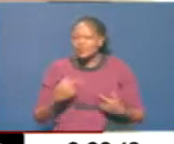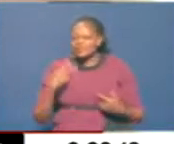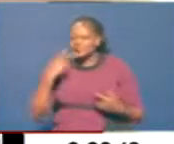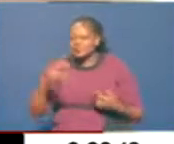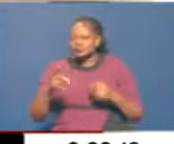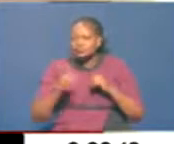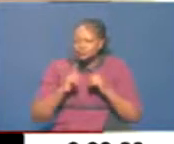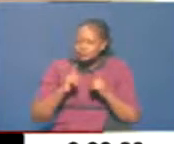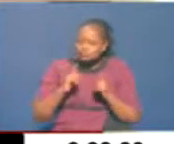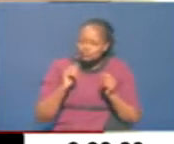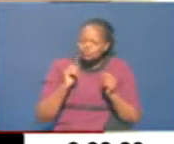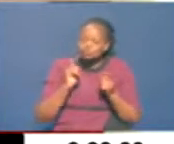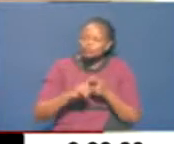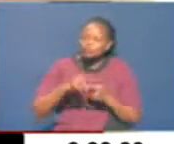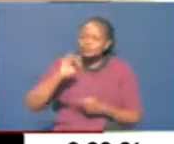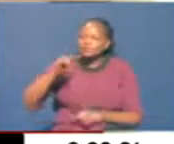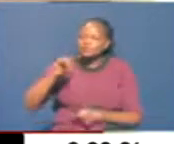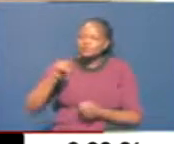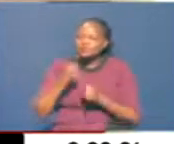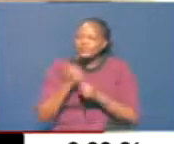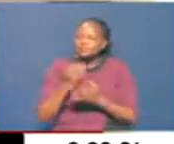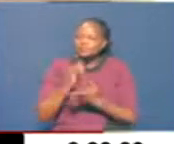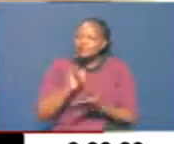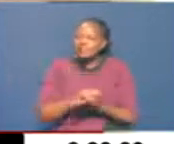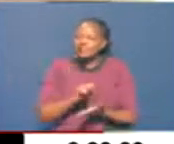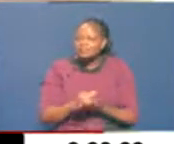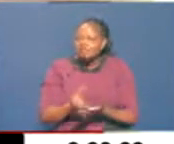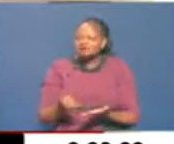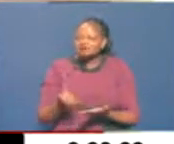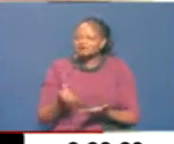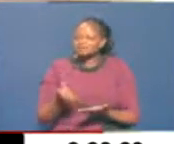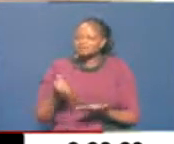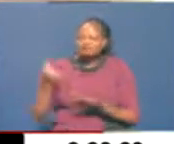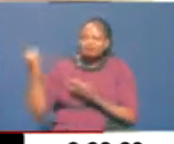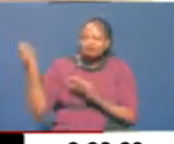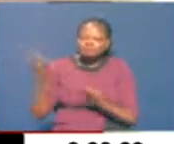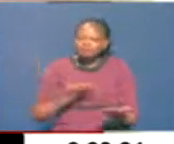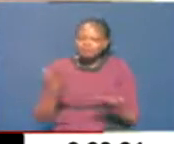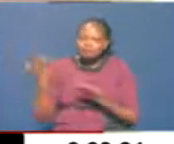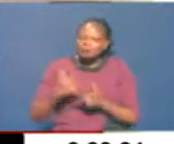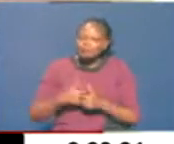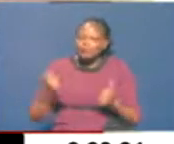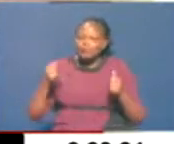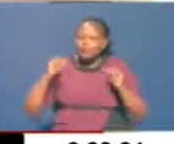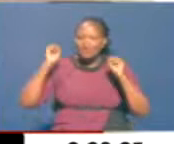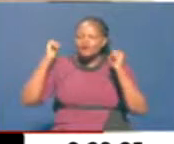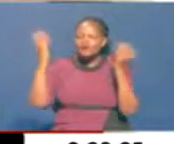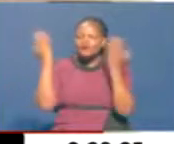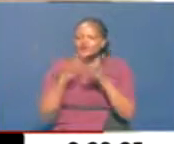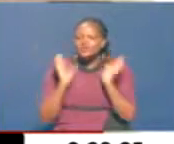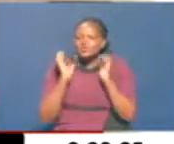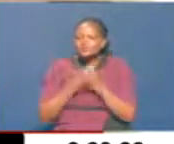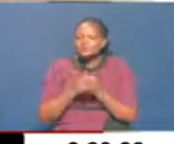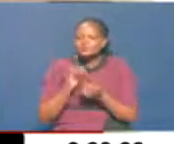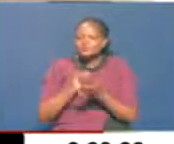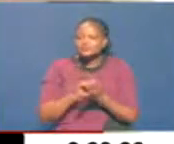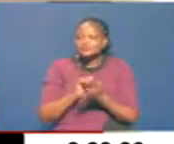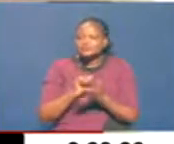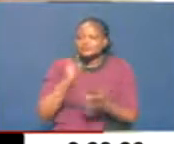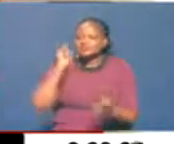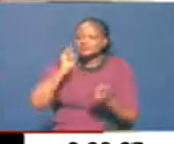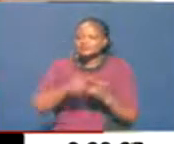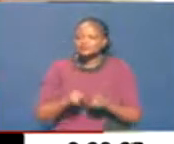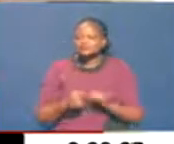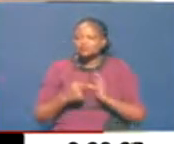J&J teams to make sure that supply becomes steady. Mm-hmm. So far we have agreements that aim to project to have at